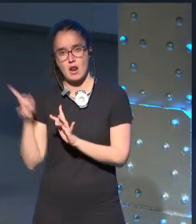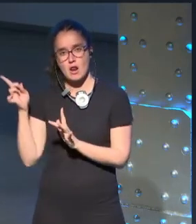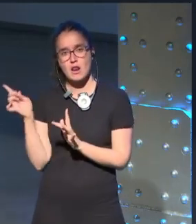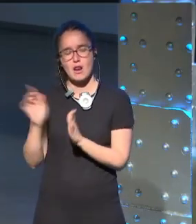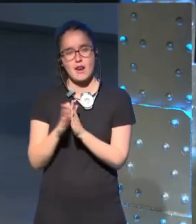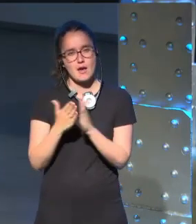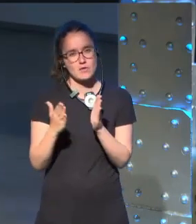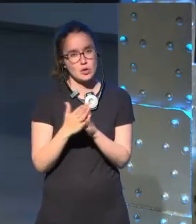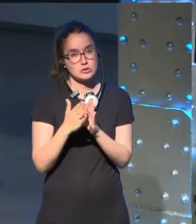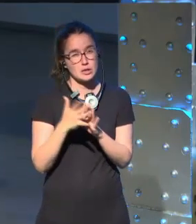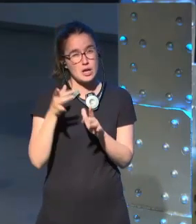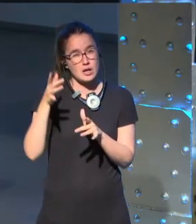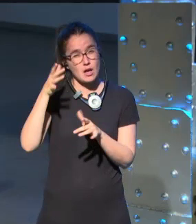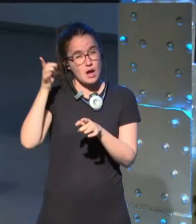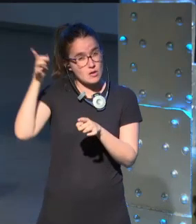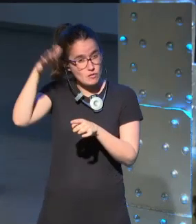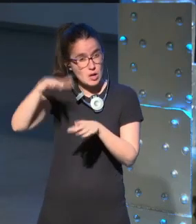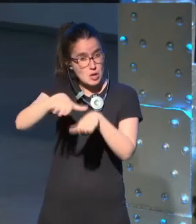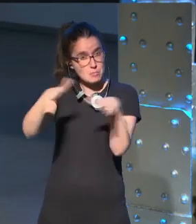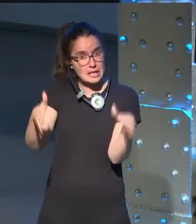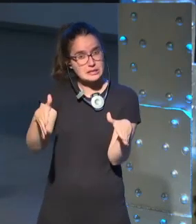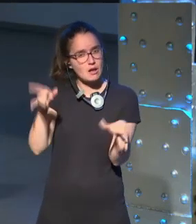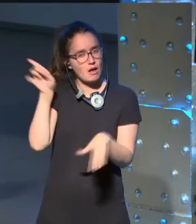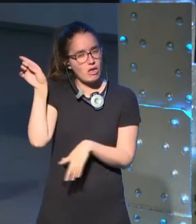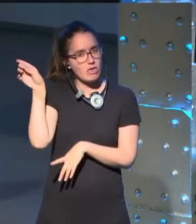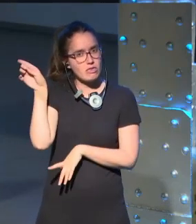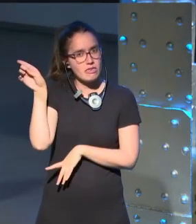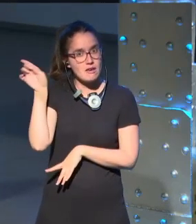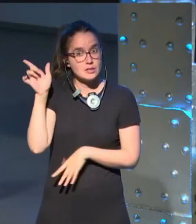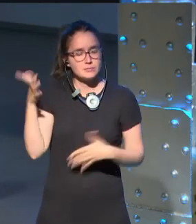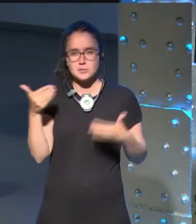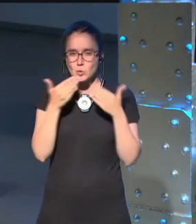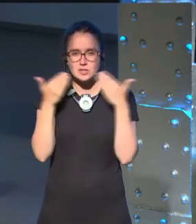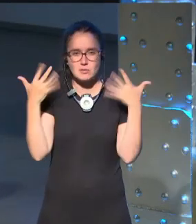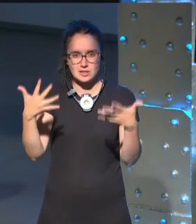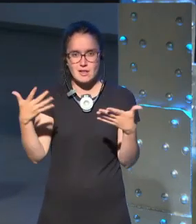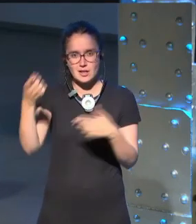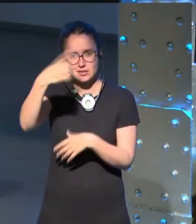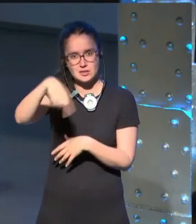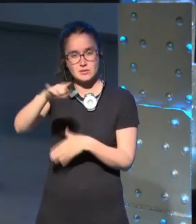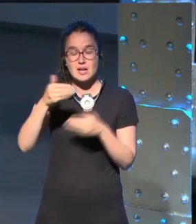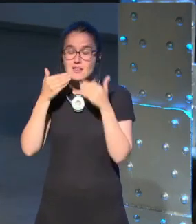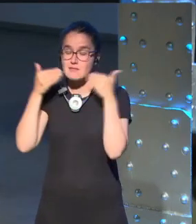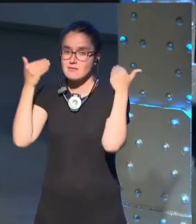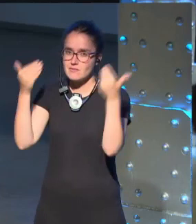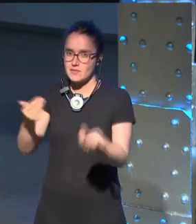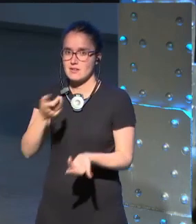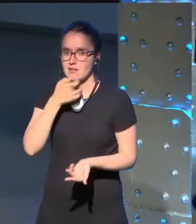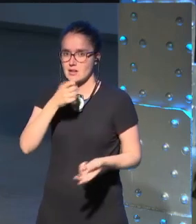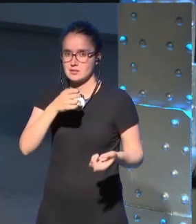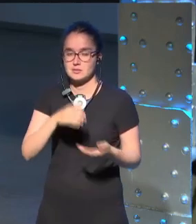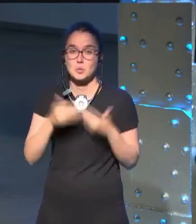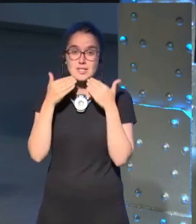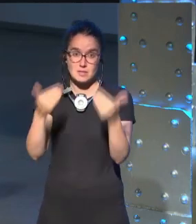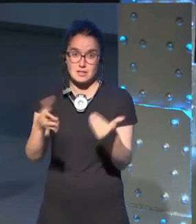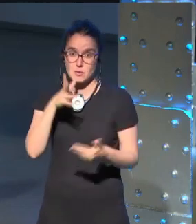he will sign some copies on a table that will be around. So thank you very much to you all. With